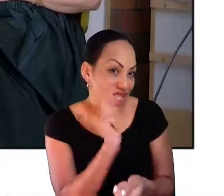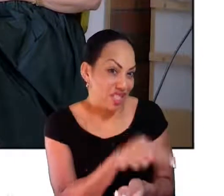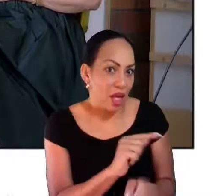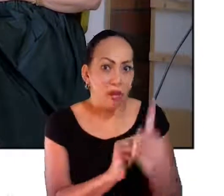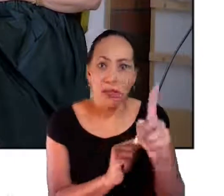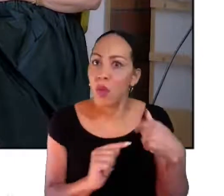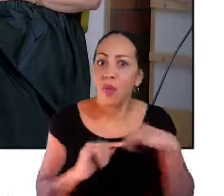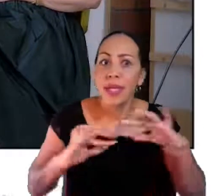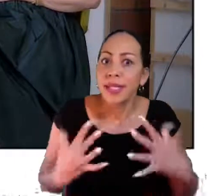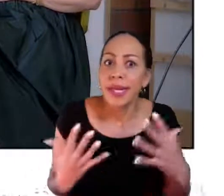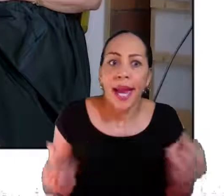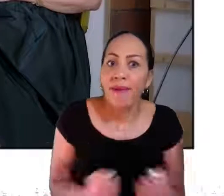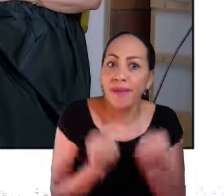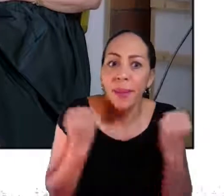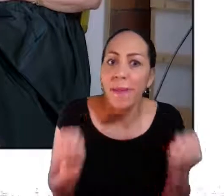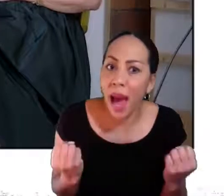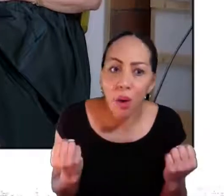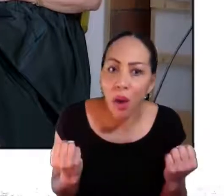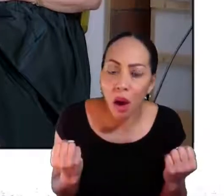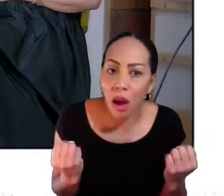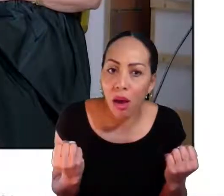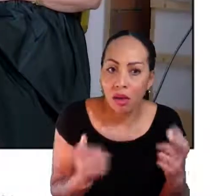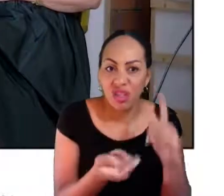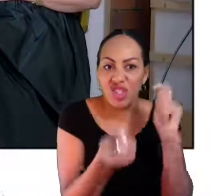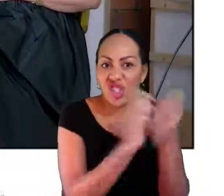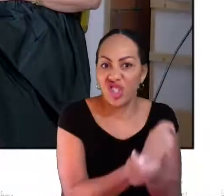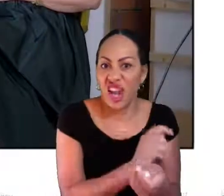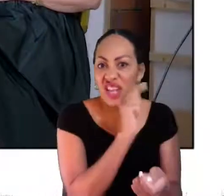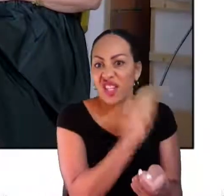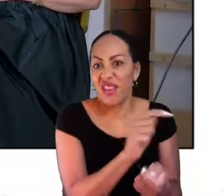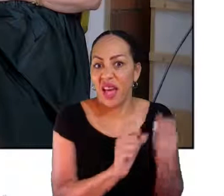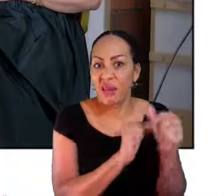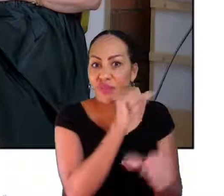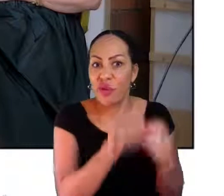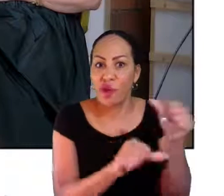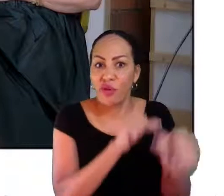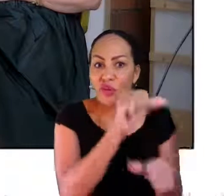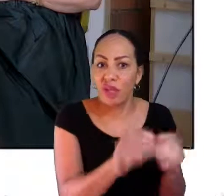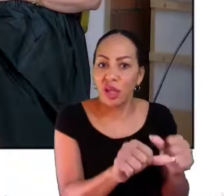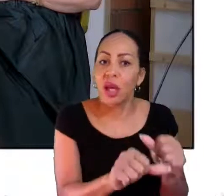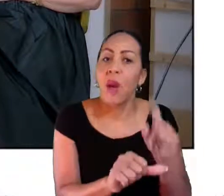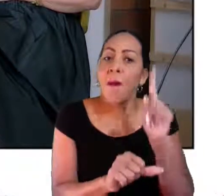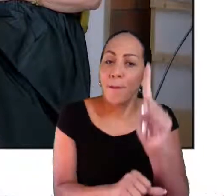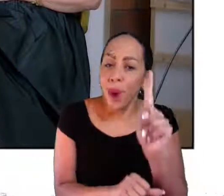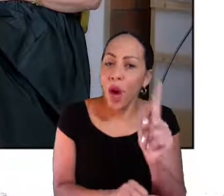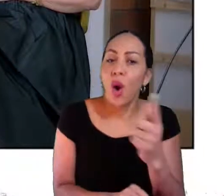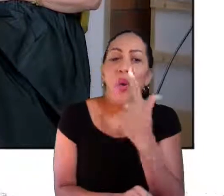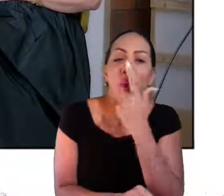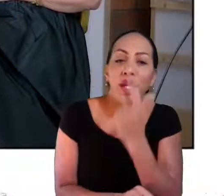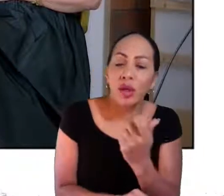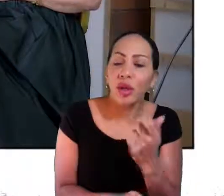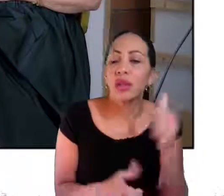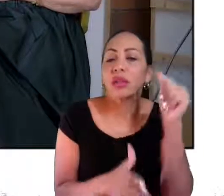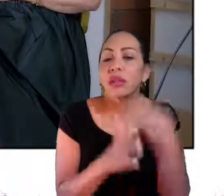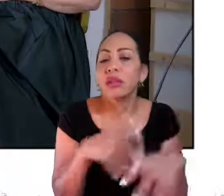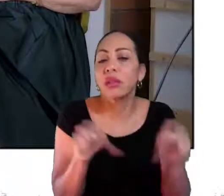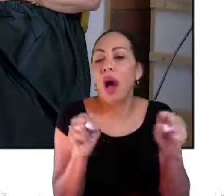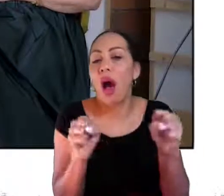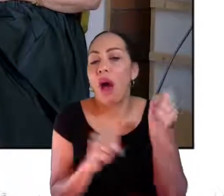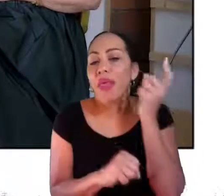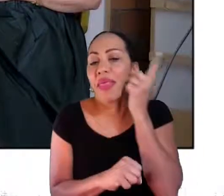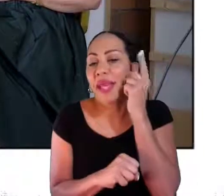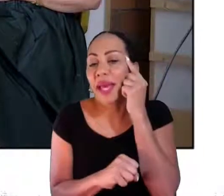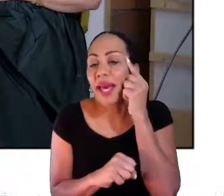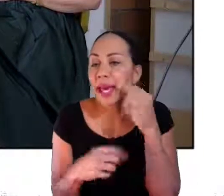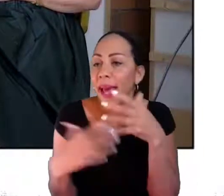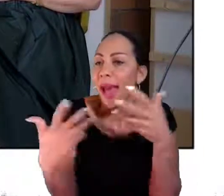We collectively didn't necessarily have the power to change that, but we could start thinking about where else change could come from and what else we could do in that sort of